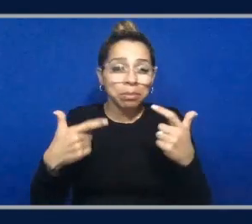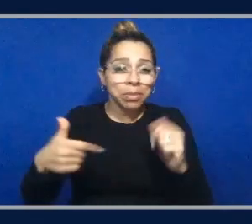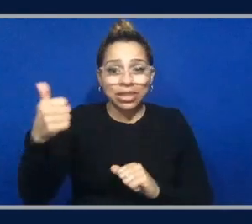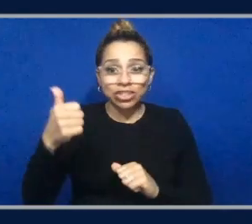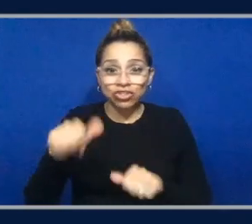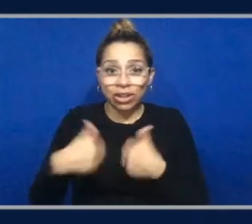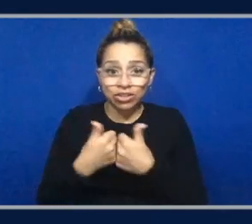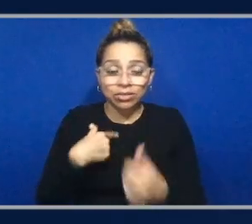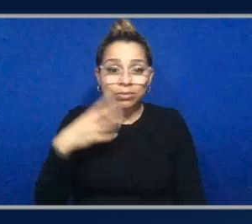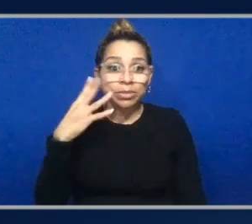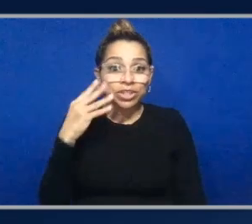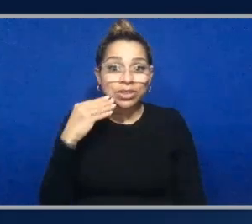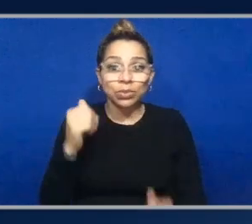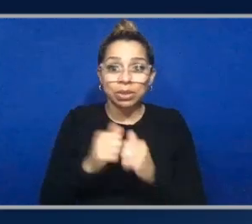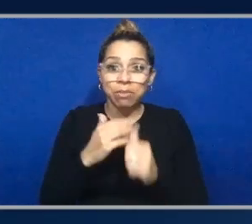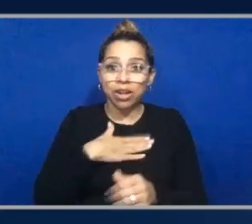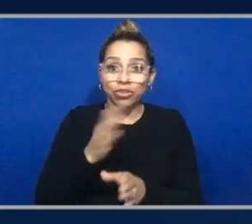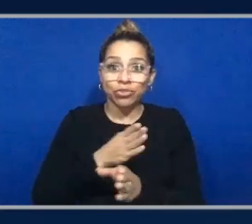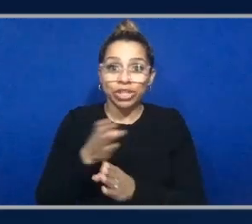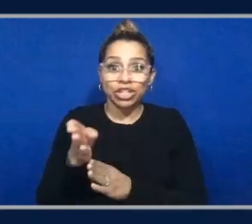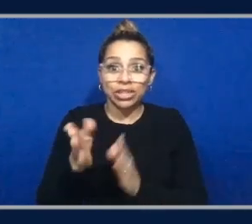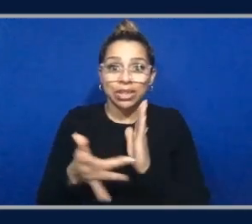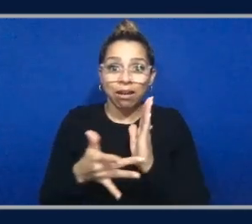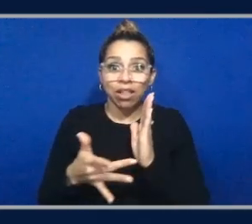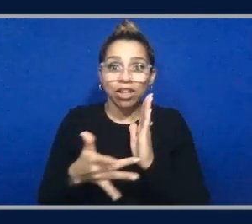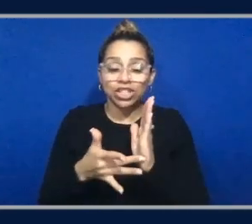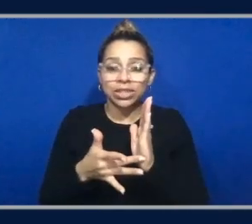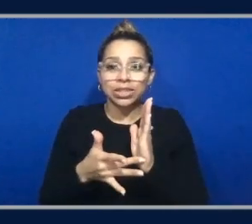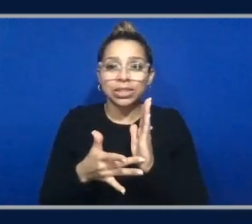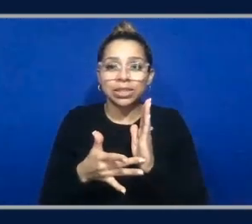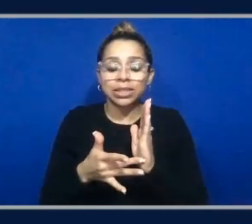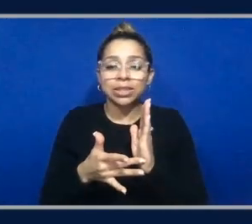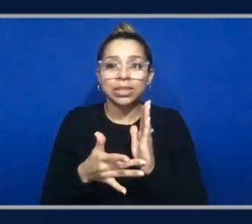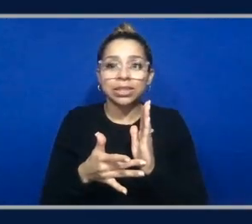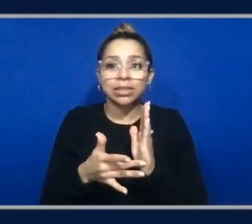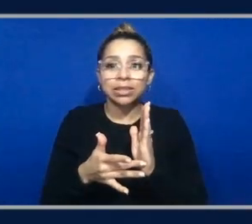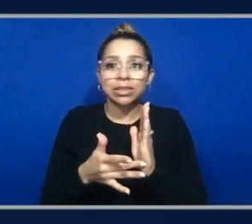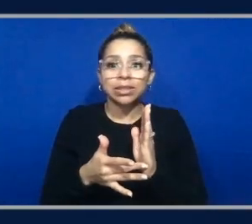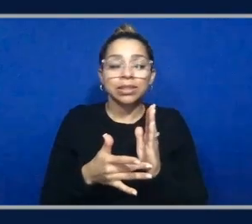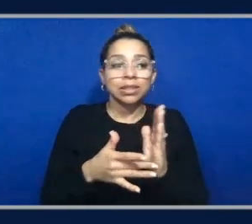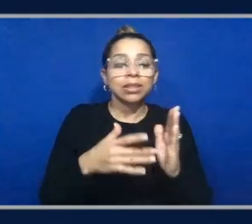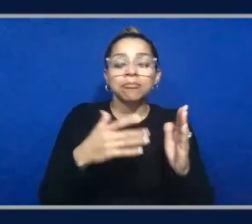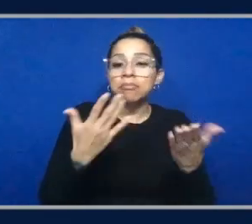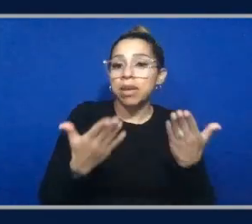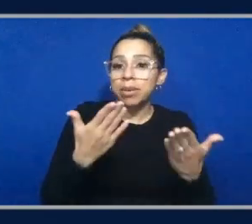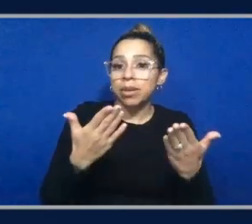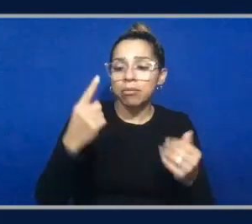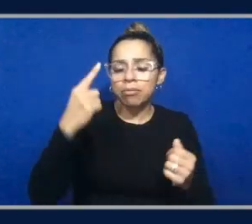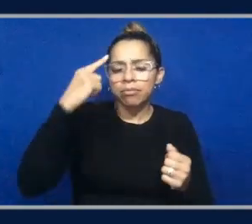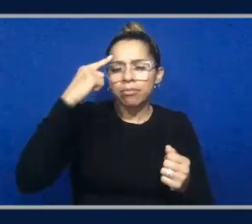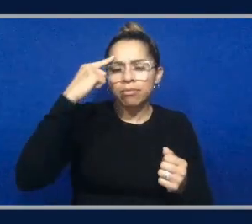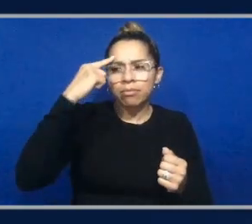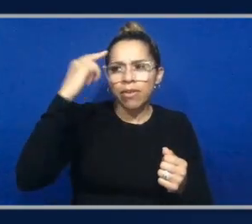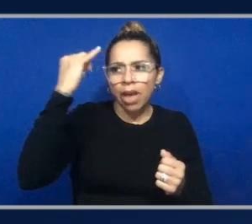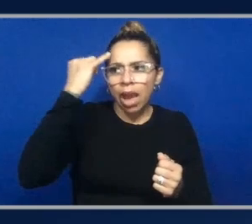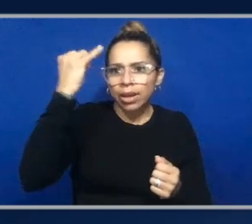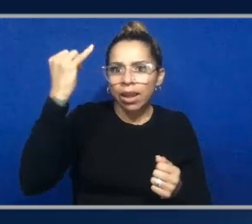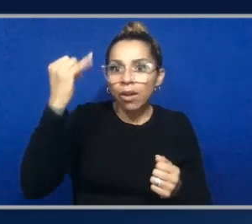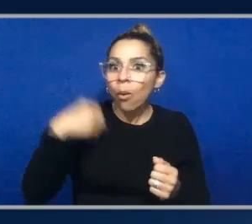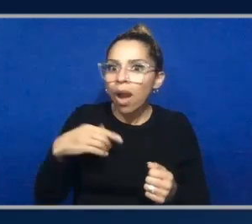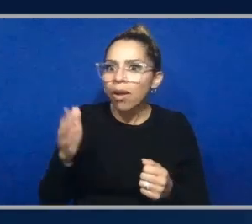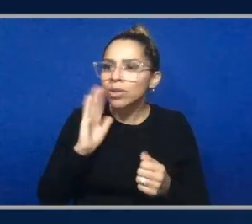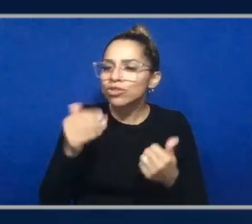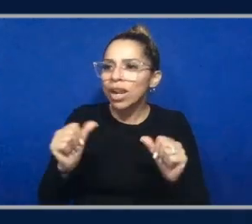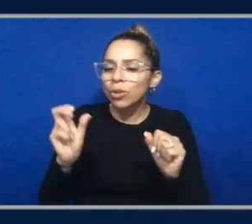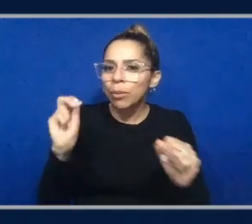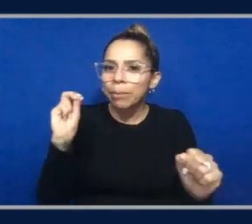my career in technology is taking something from an idea, or you're pitching somebody on something, or a